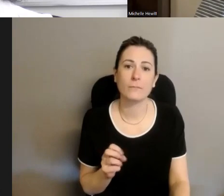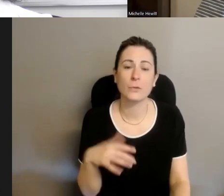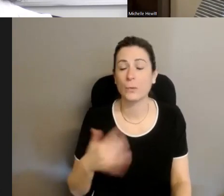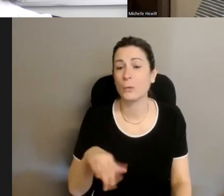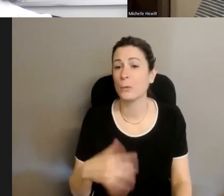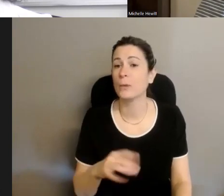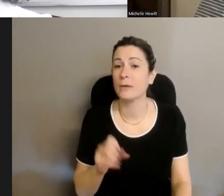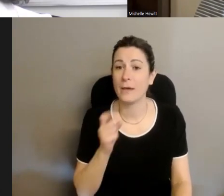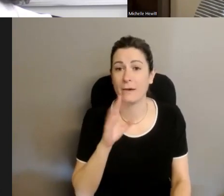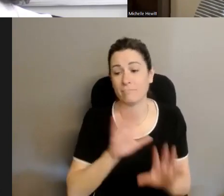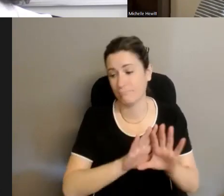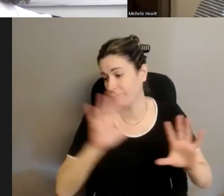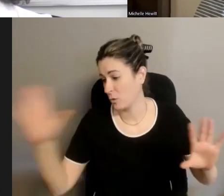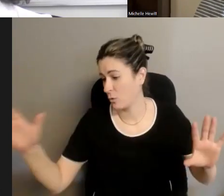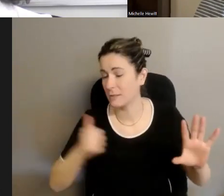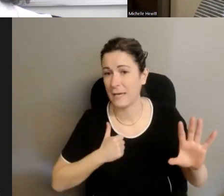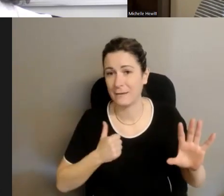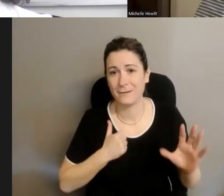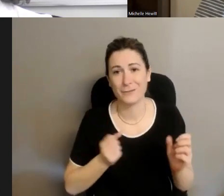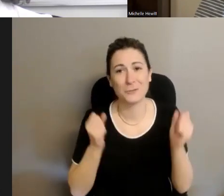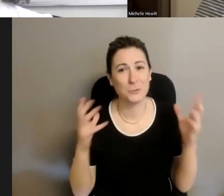different.